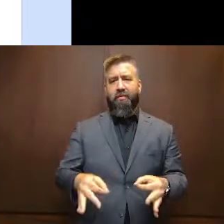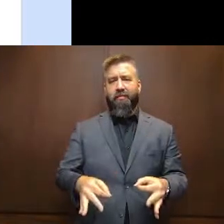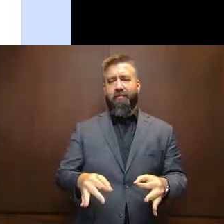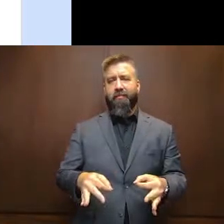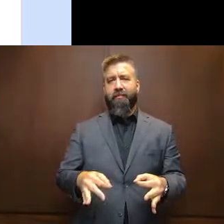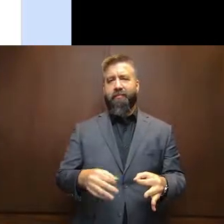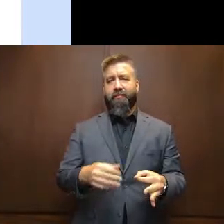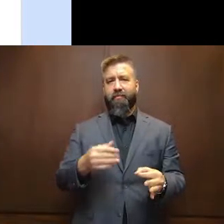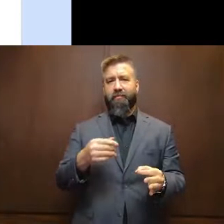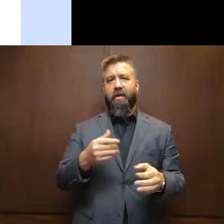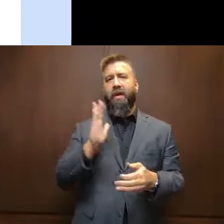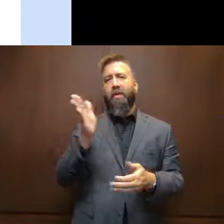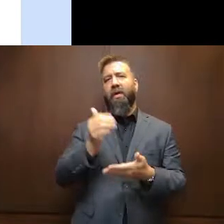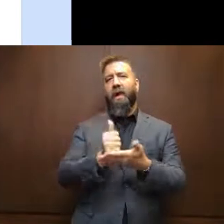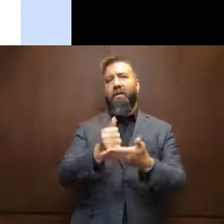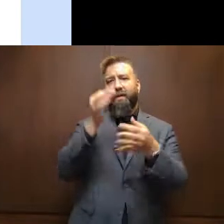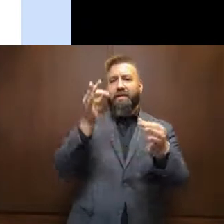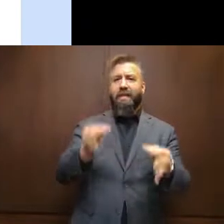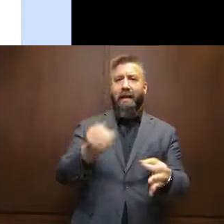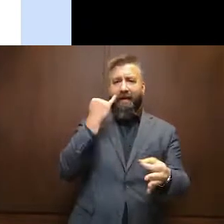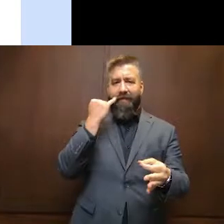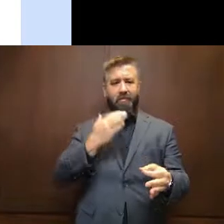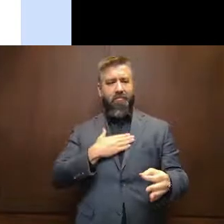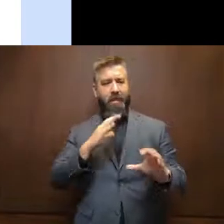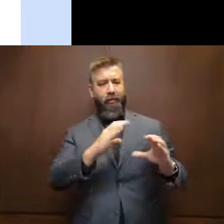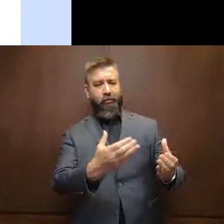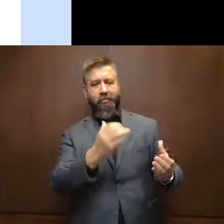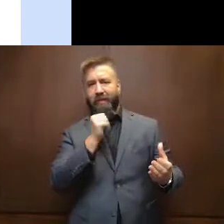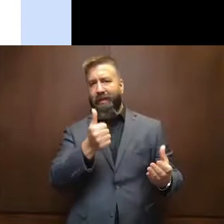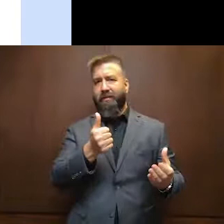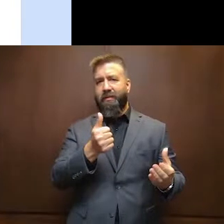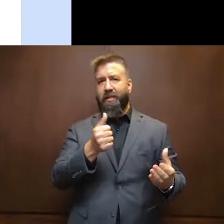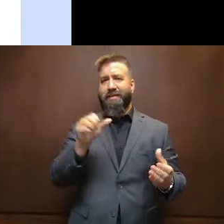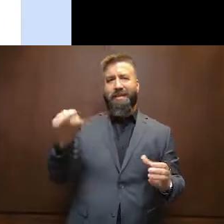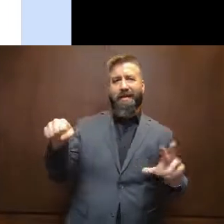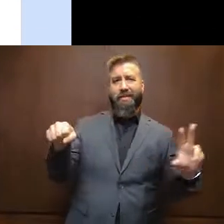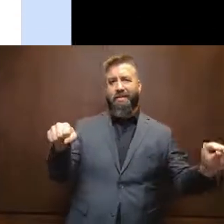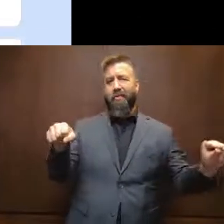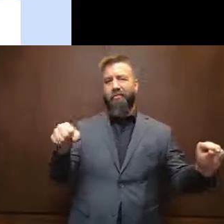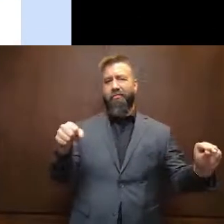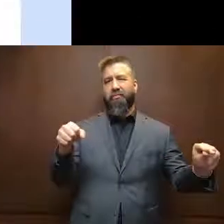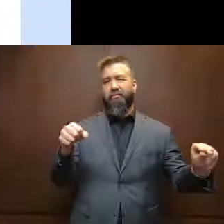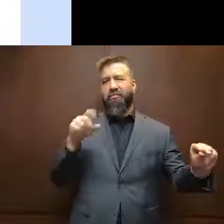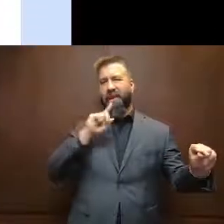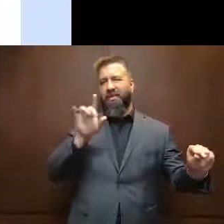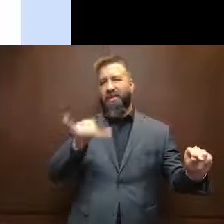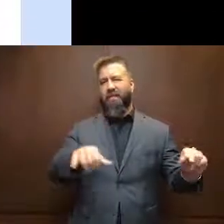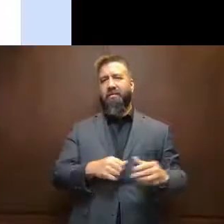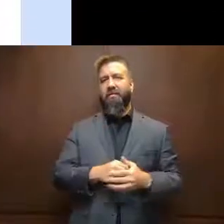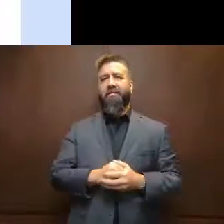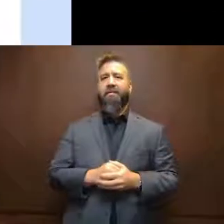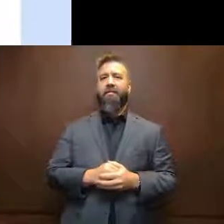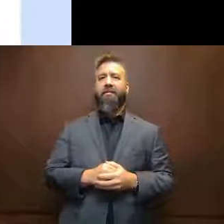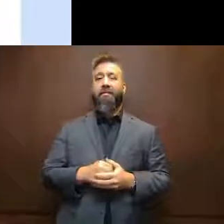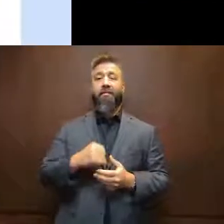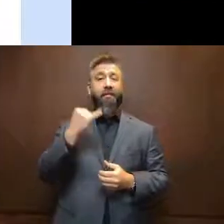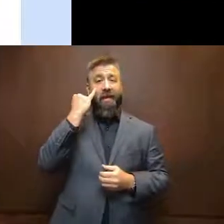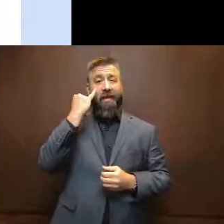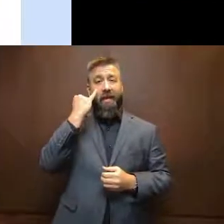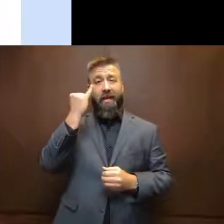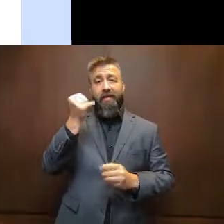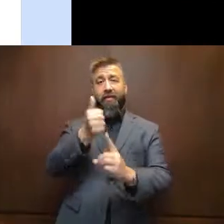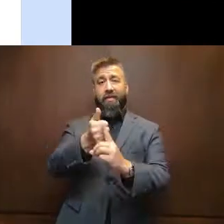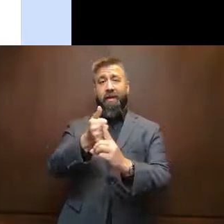listed it to help you decide if you fall into that category or not. That is a yes/no question. And if you are a